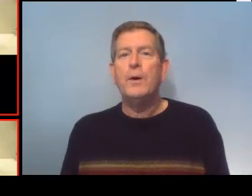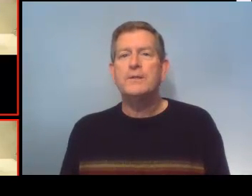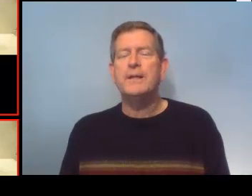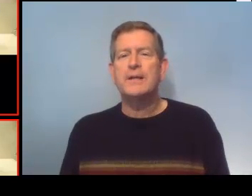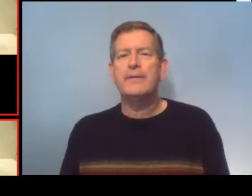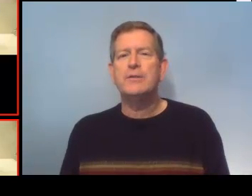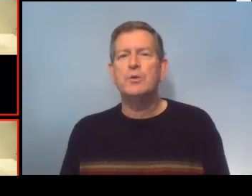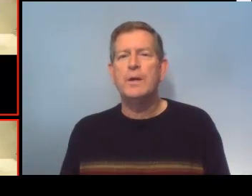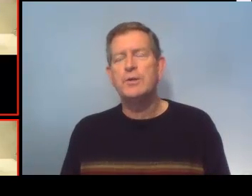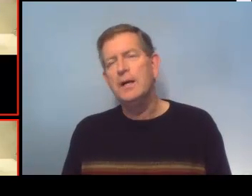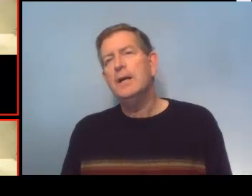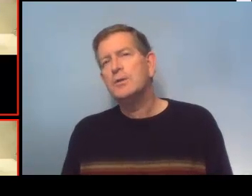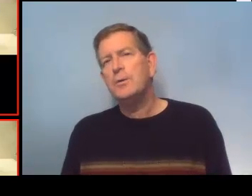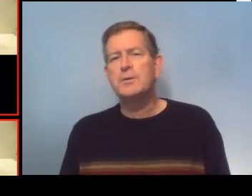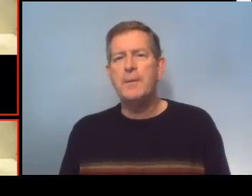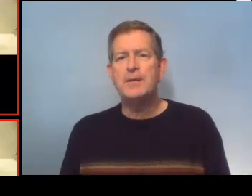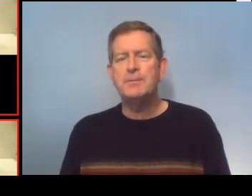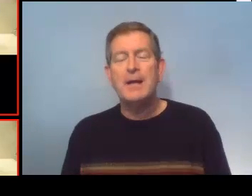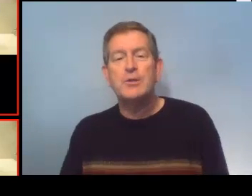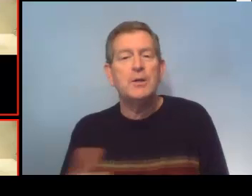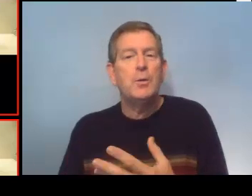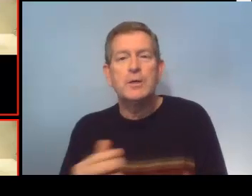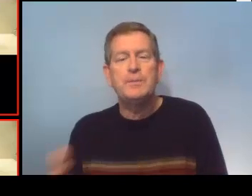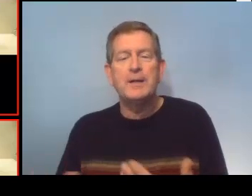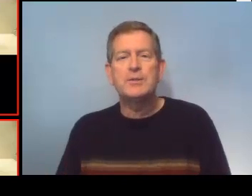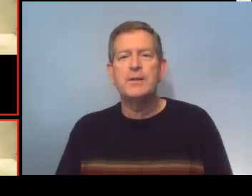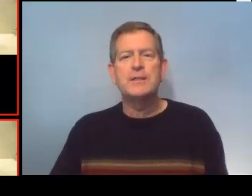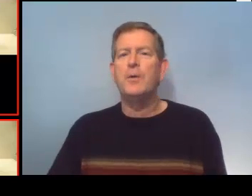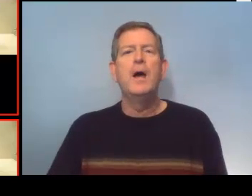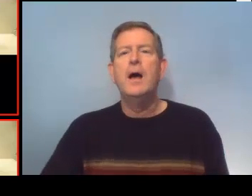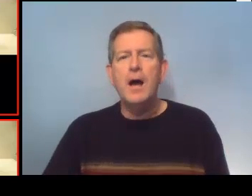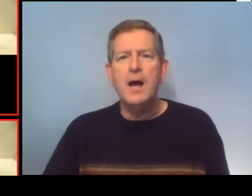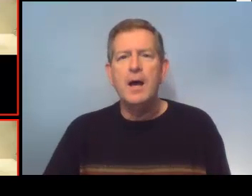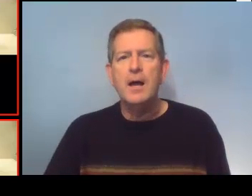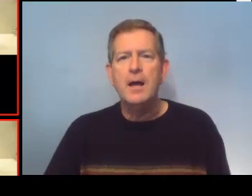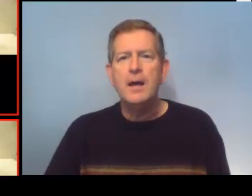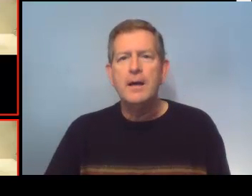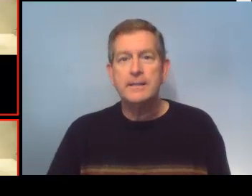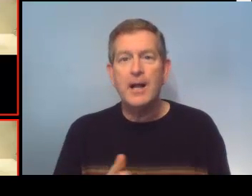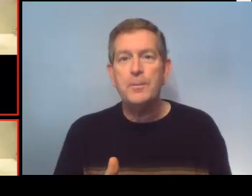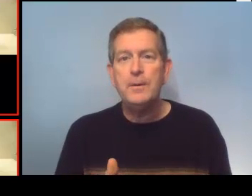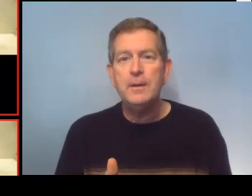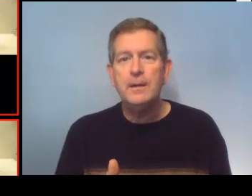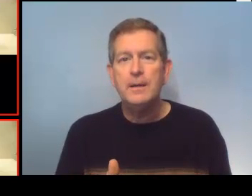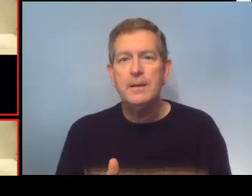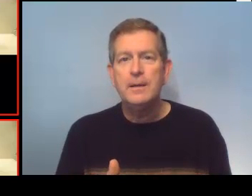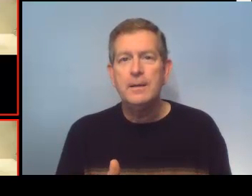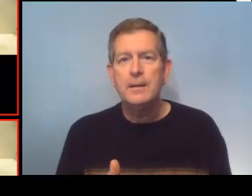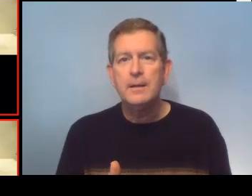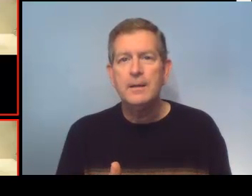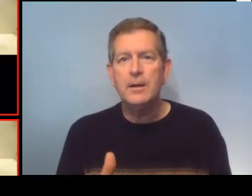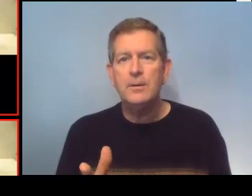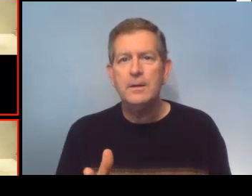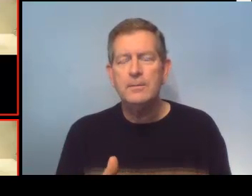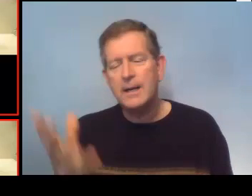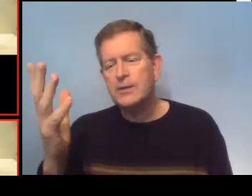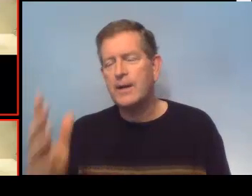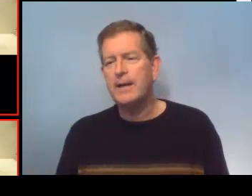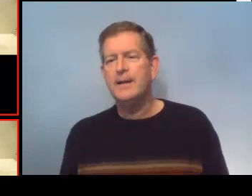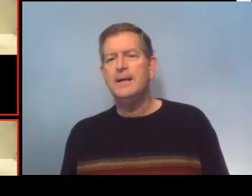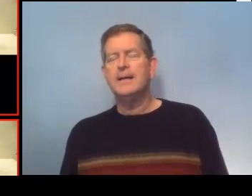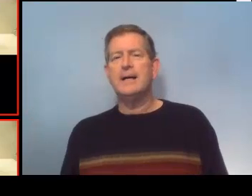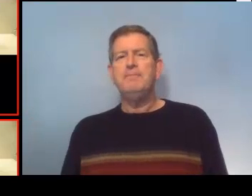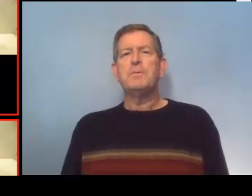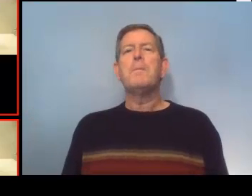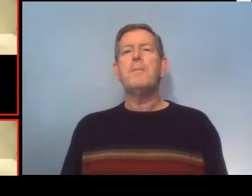expect boys in that kind of a situation, and so use the masculine corresponds to the sound Does that help you? No? Well, I